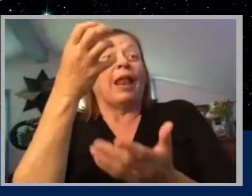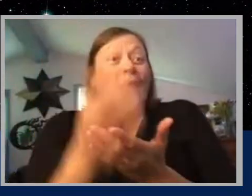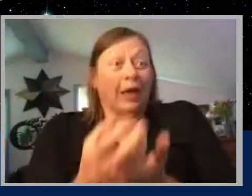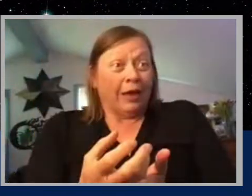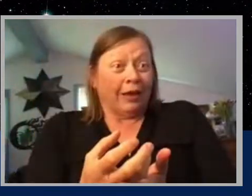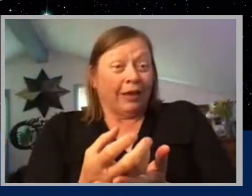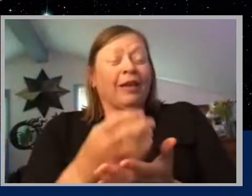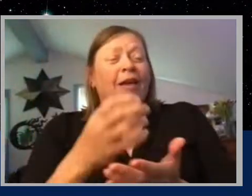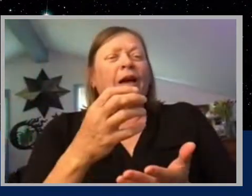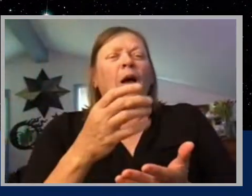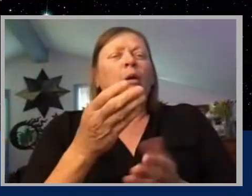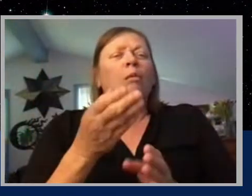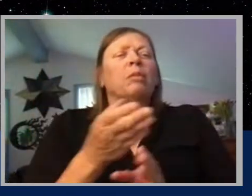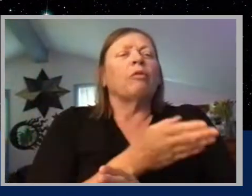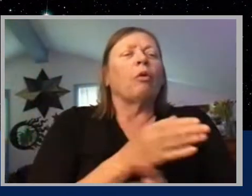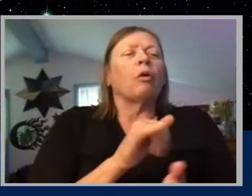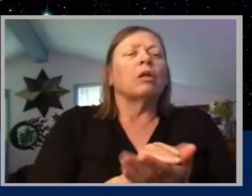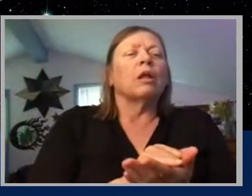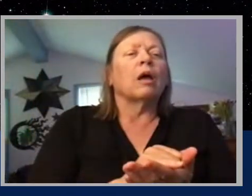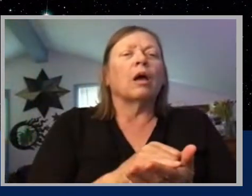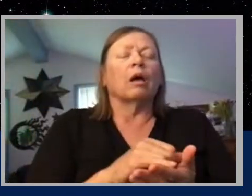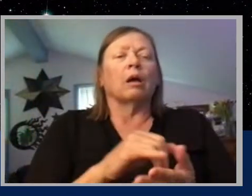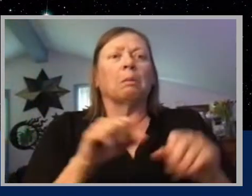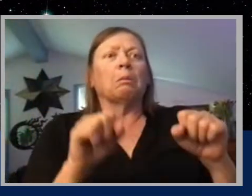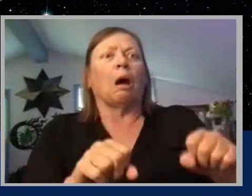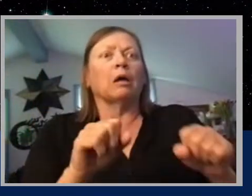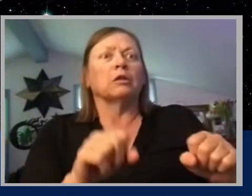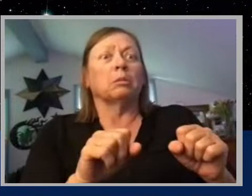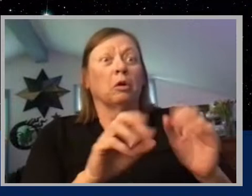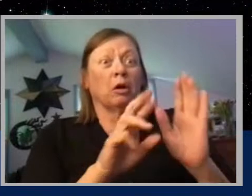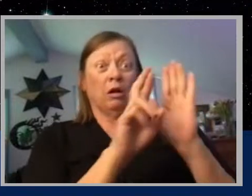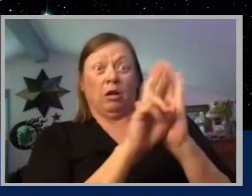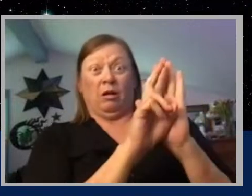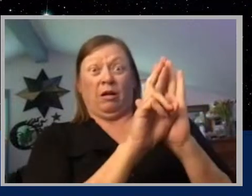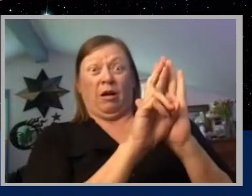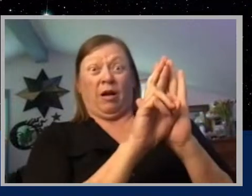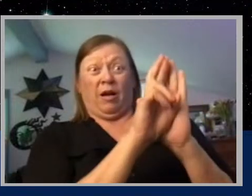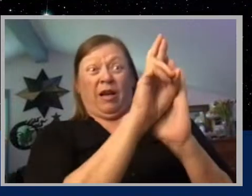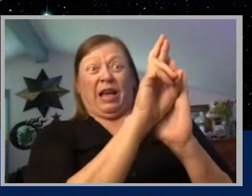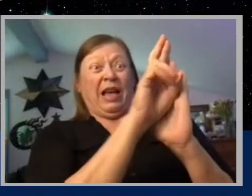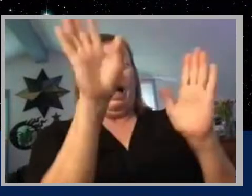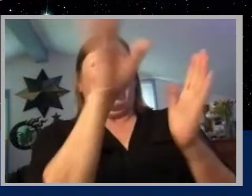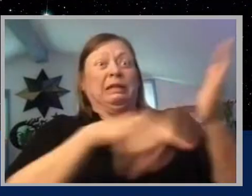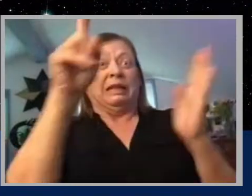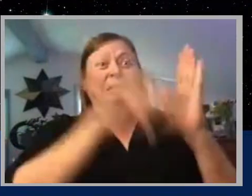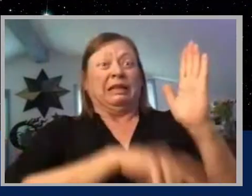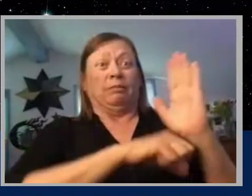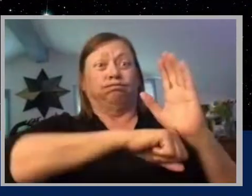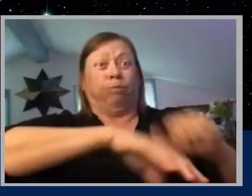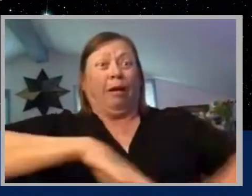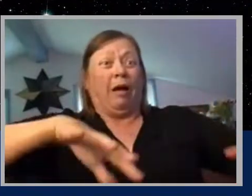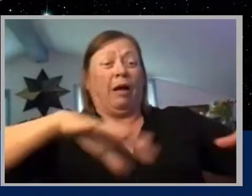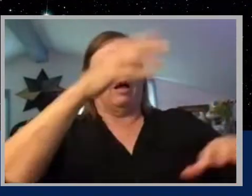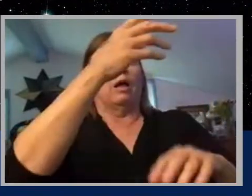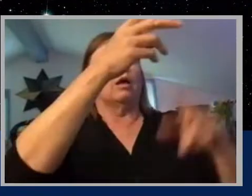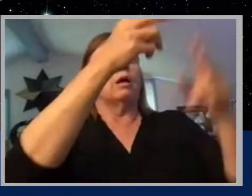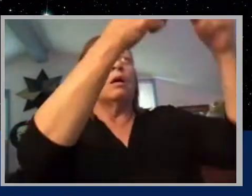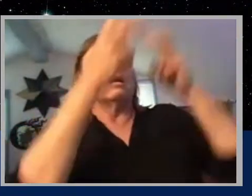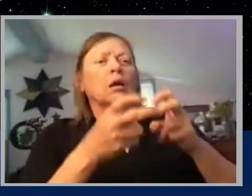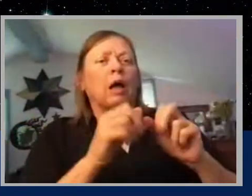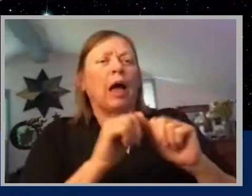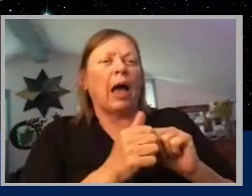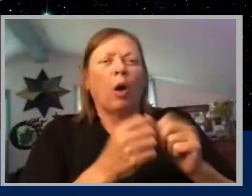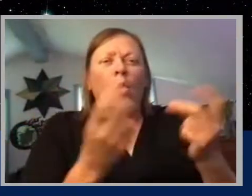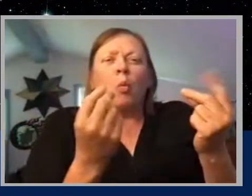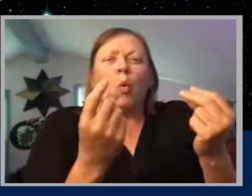talking about the potential for, an abort even at the launch pad. Do they go through training for that sort of thing as well?